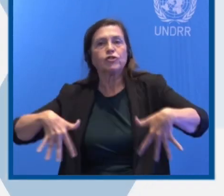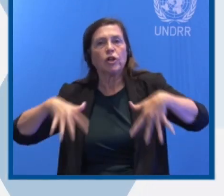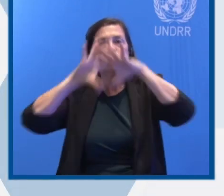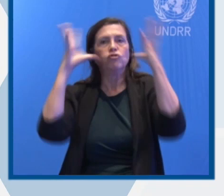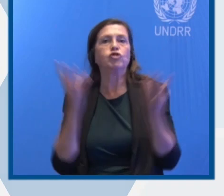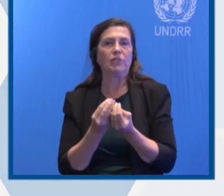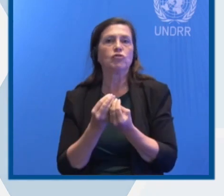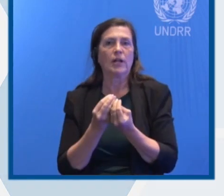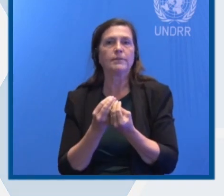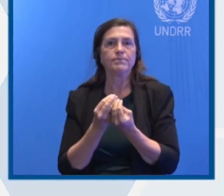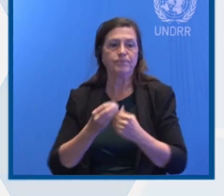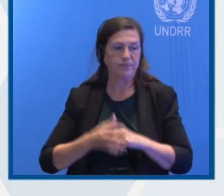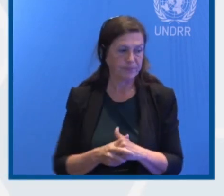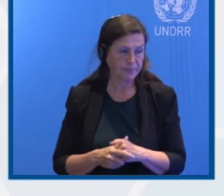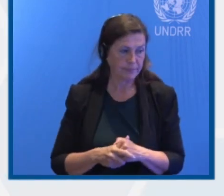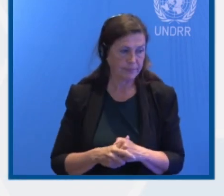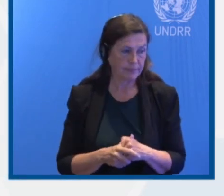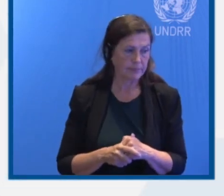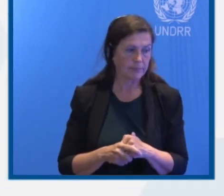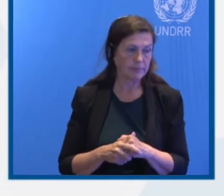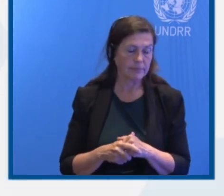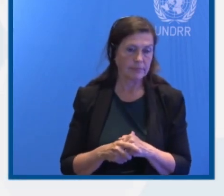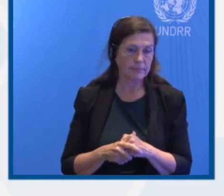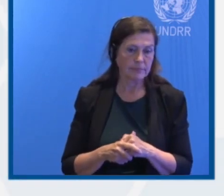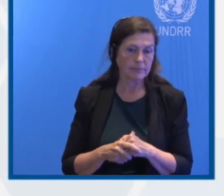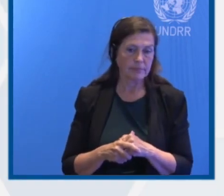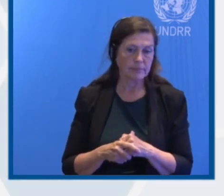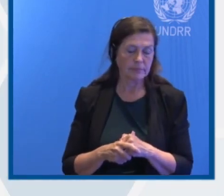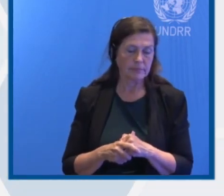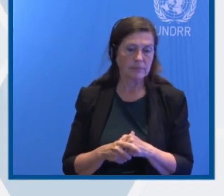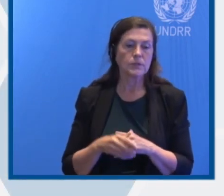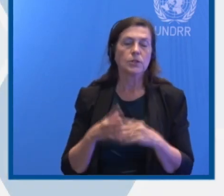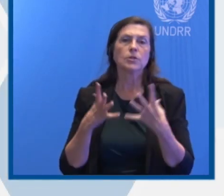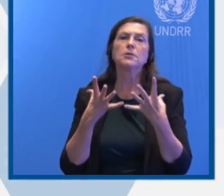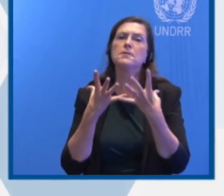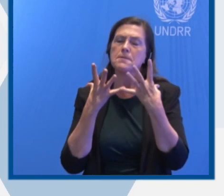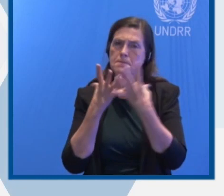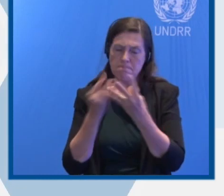So how can we increase? And most of, a lot of it is right now forced,